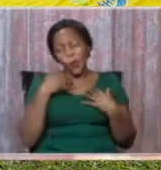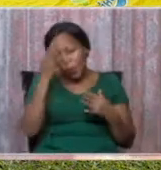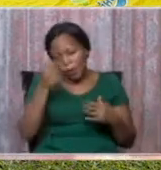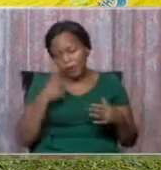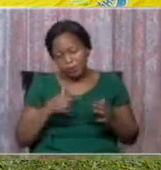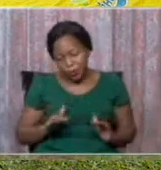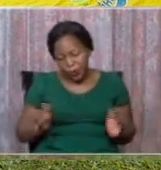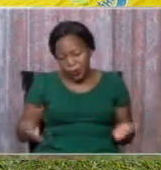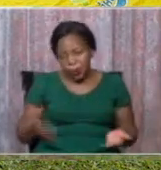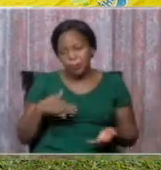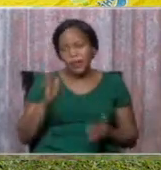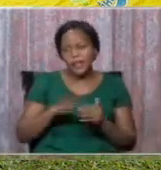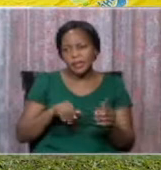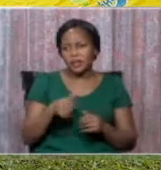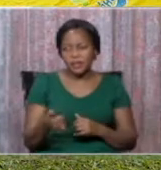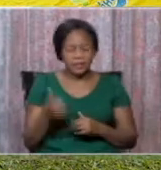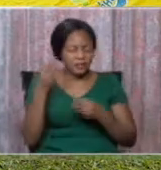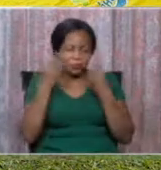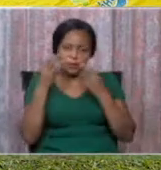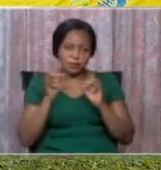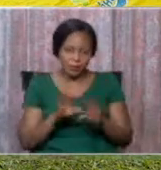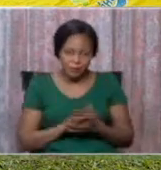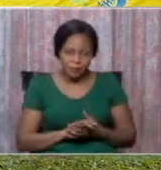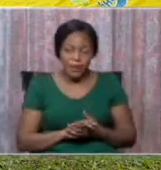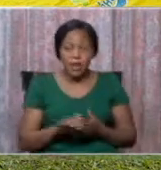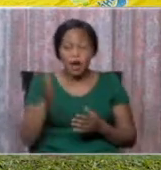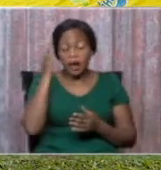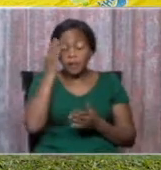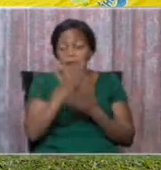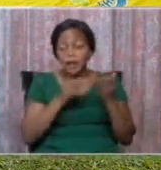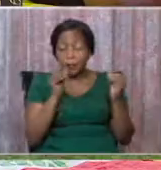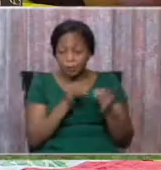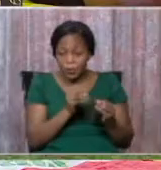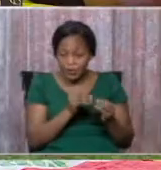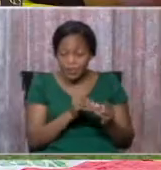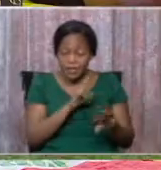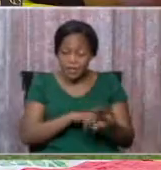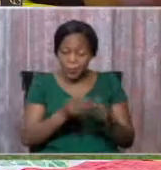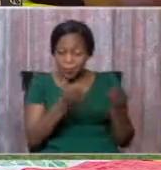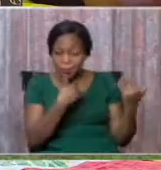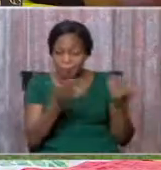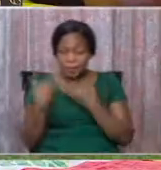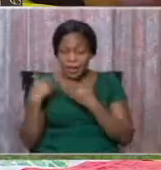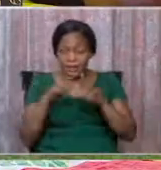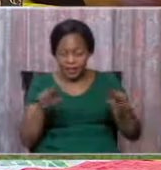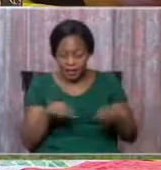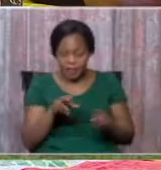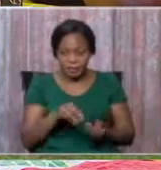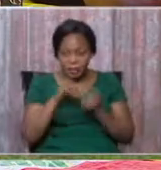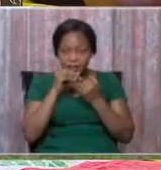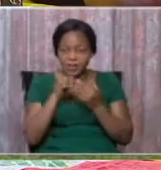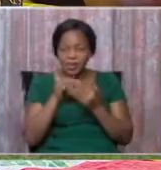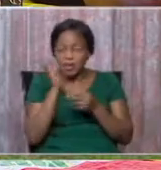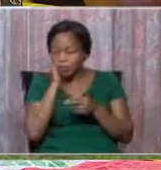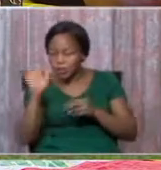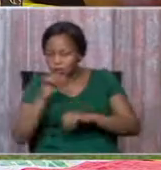other to see the size of the muscles, you know? But everyone has their time and their peak.